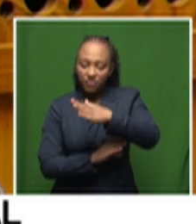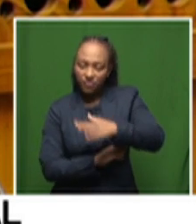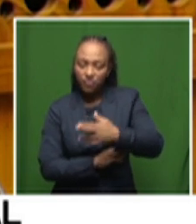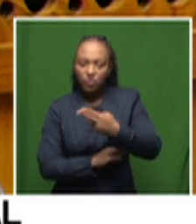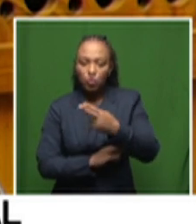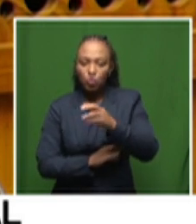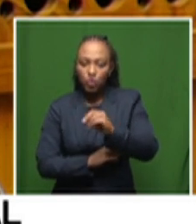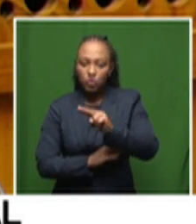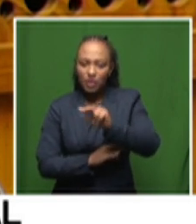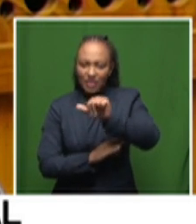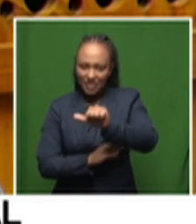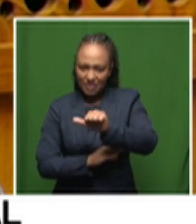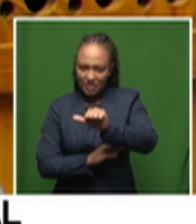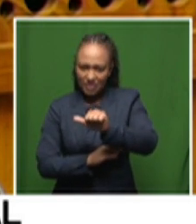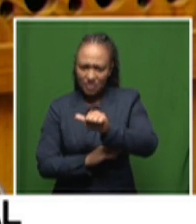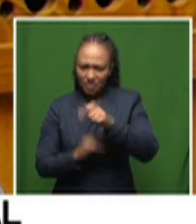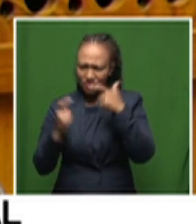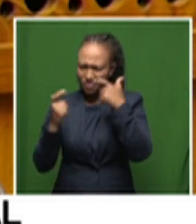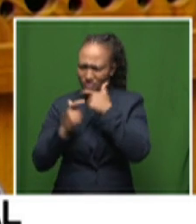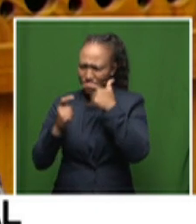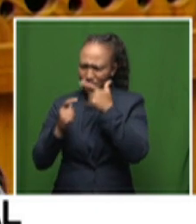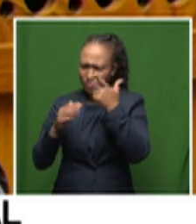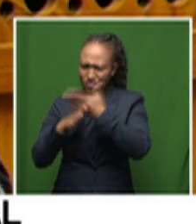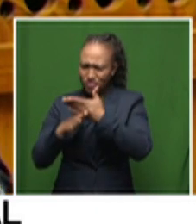We propose.